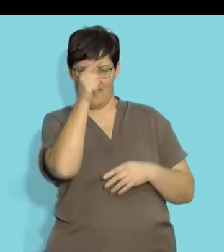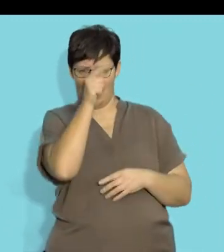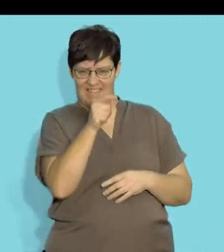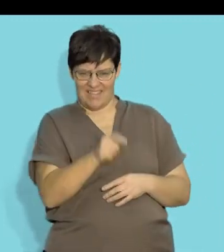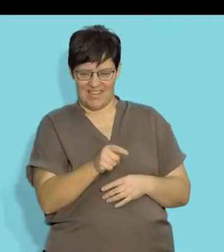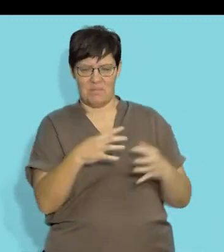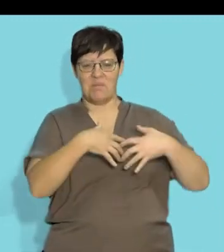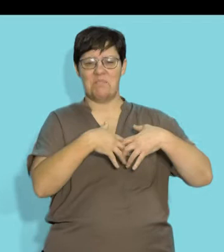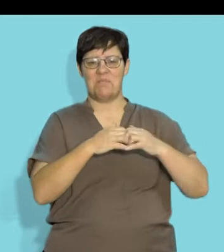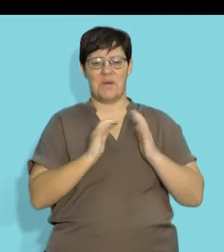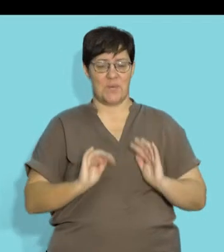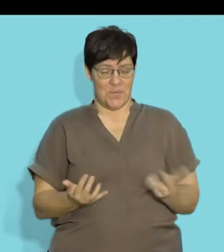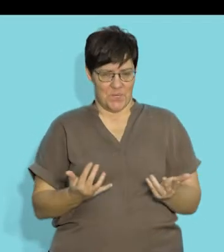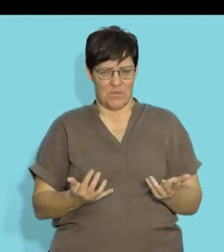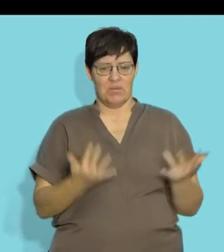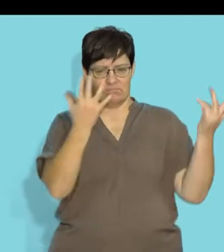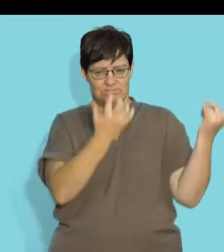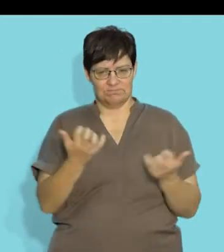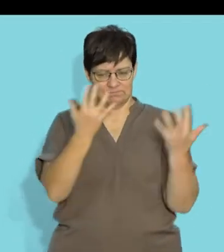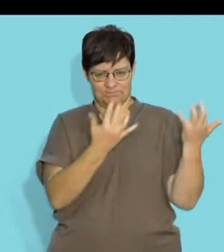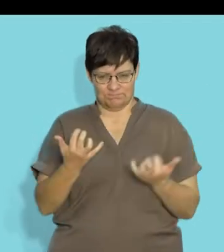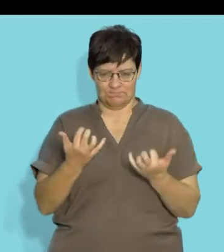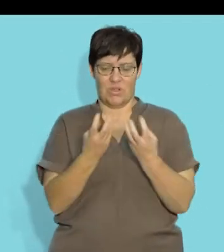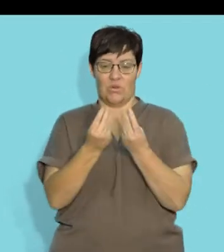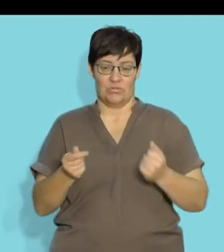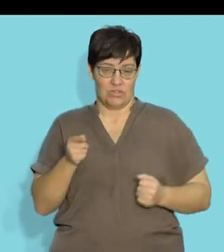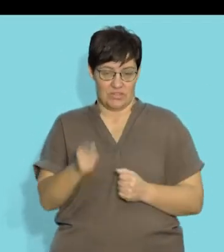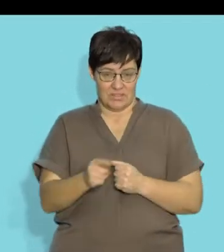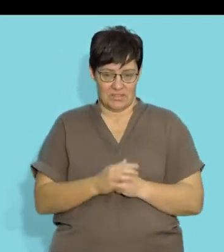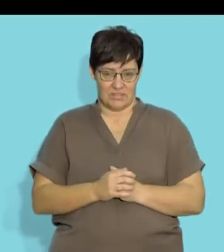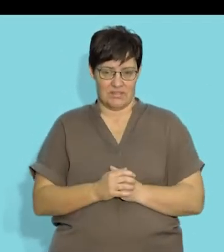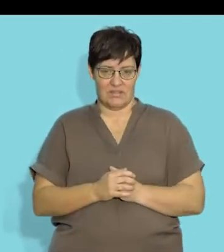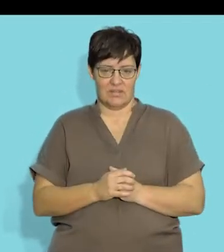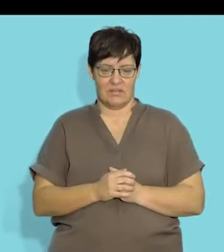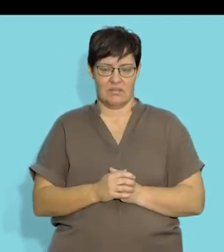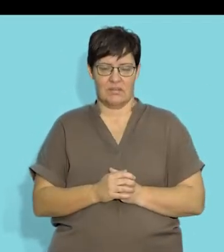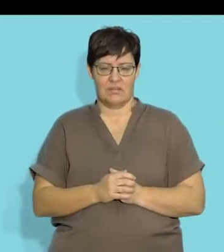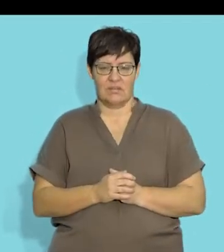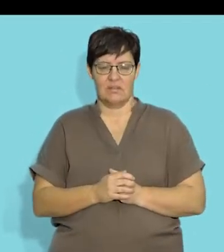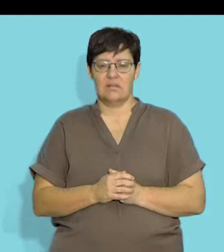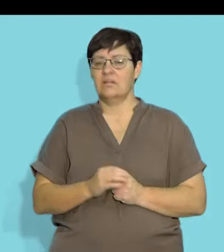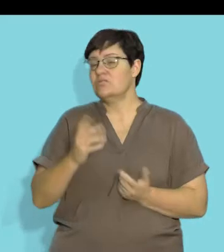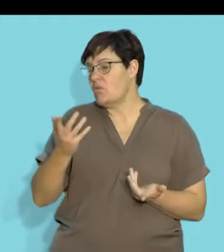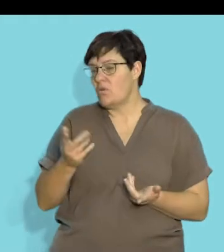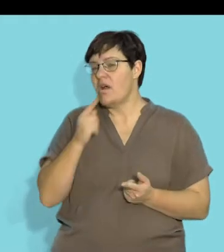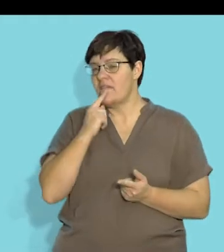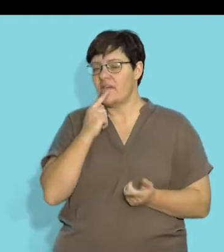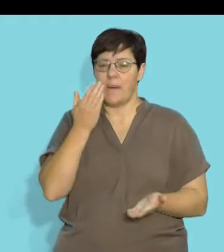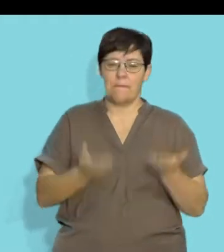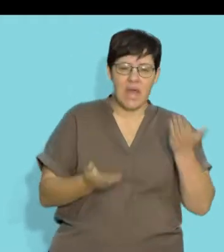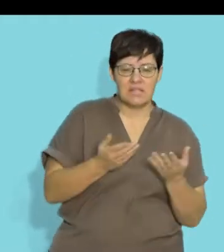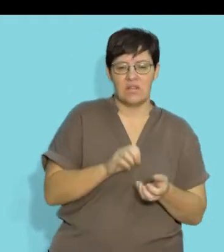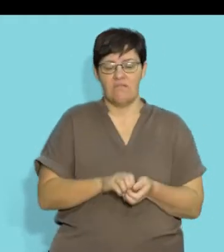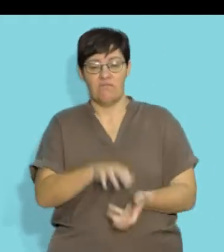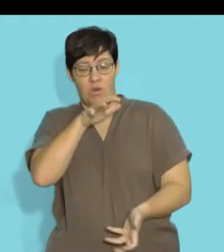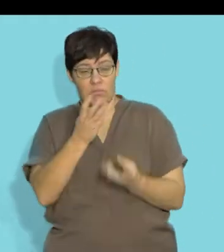they come together in terms of calculating the concentration, okay? So at the end of the day, if you've got the mass and the